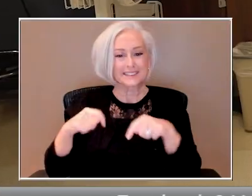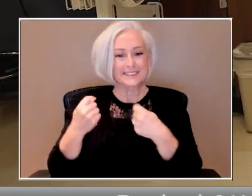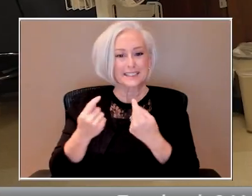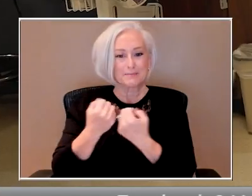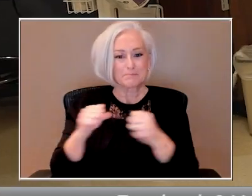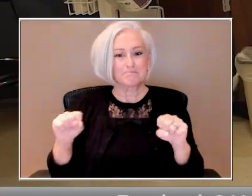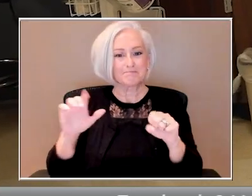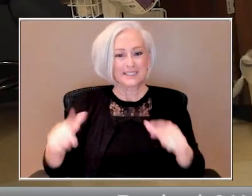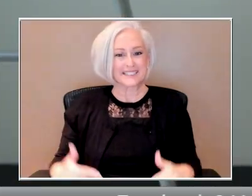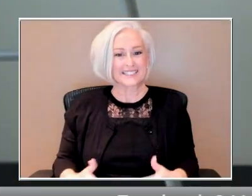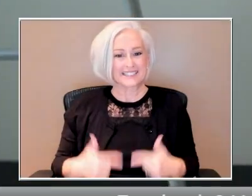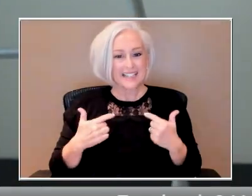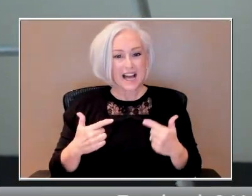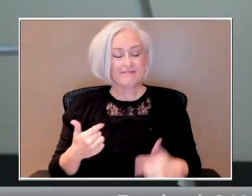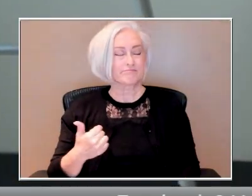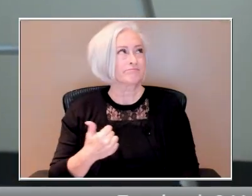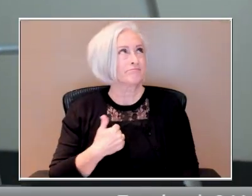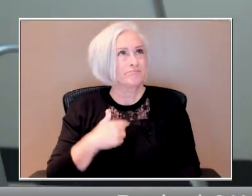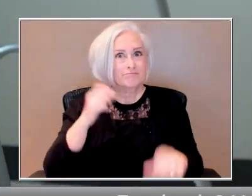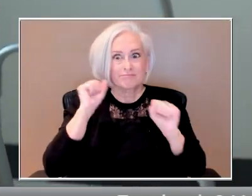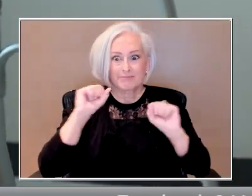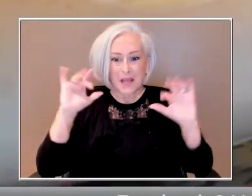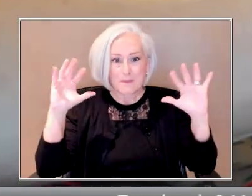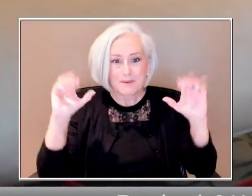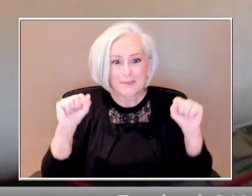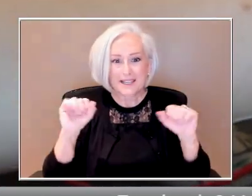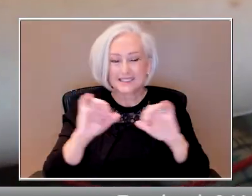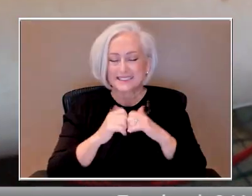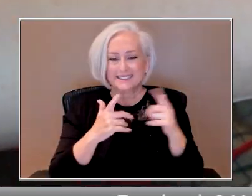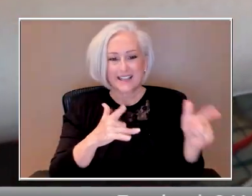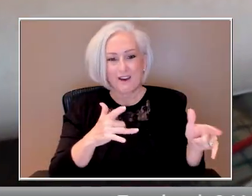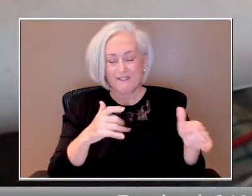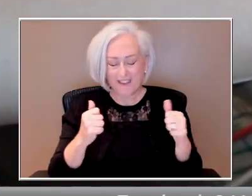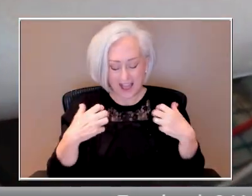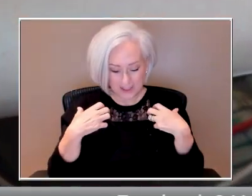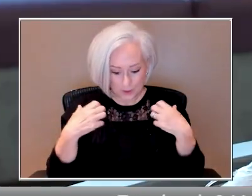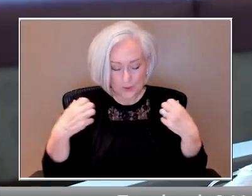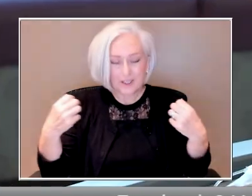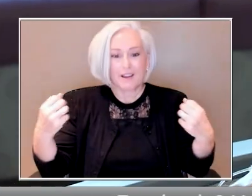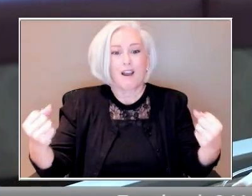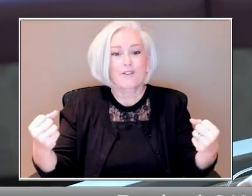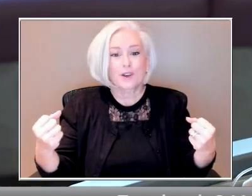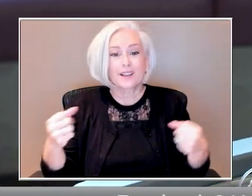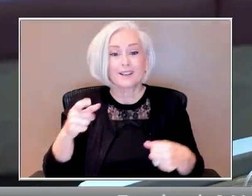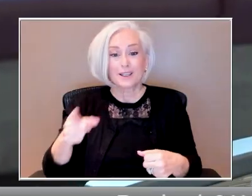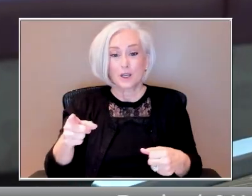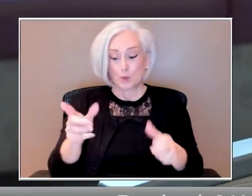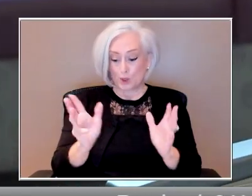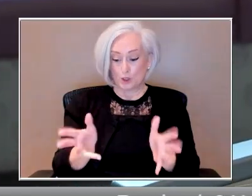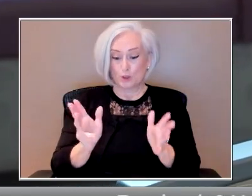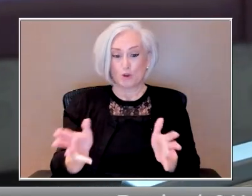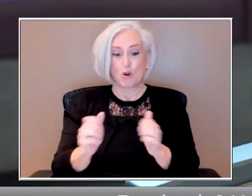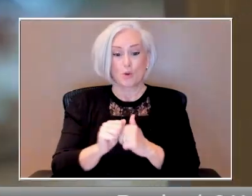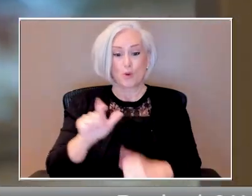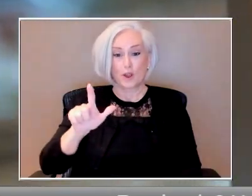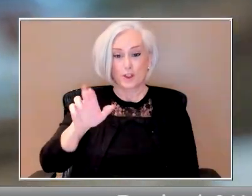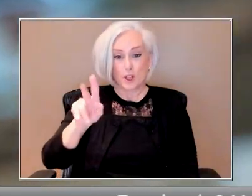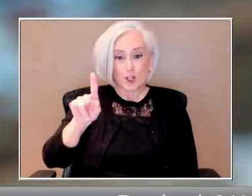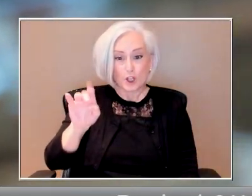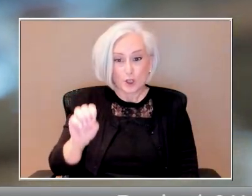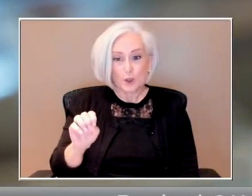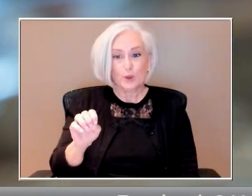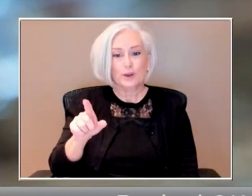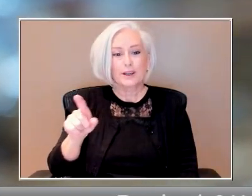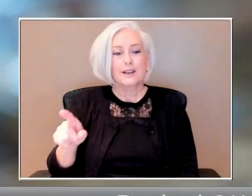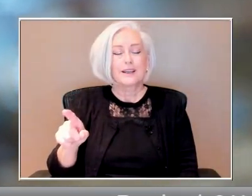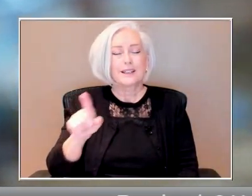I'm just amazed at how quickly I've recovered. One of the things you'll notice when you speak with Luke Harbour is the peacefulness that emanates